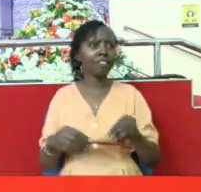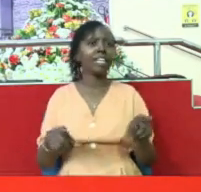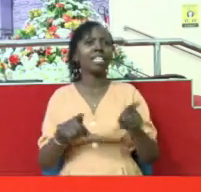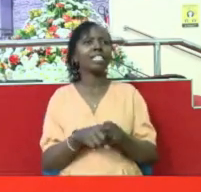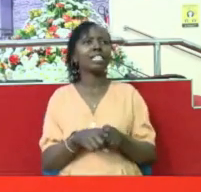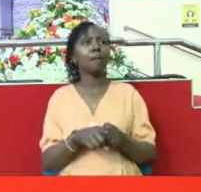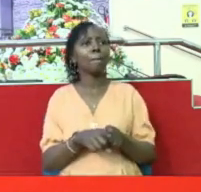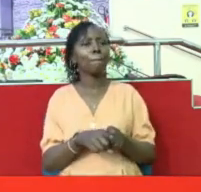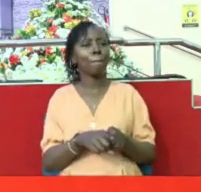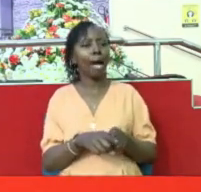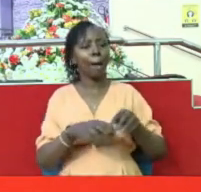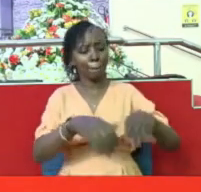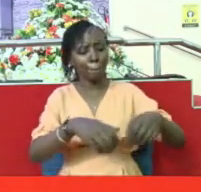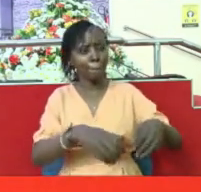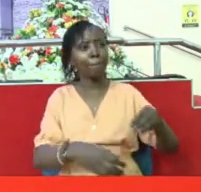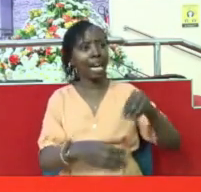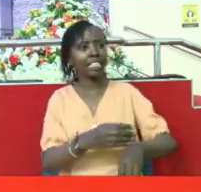seed for